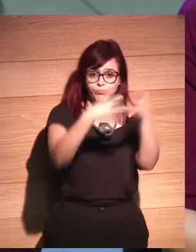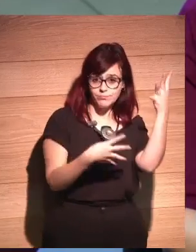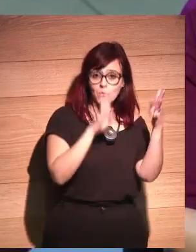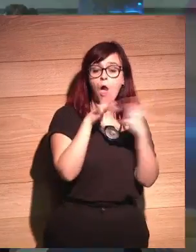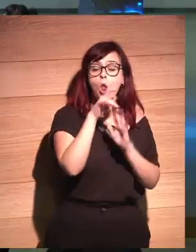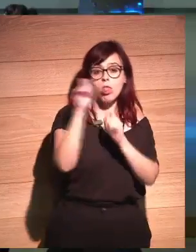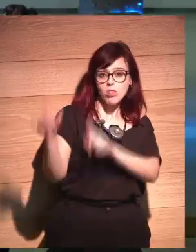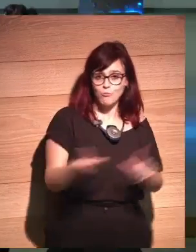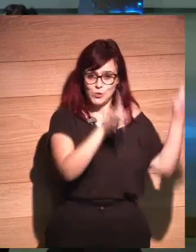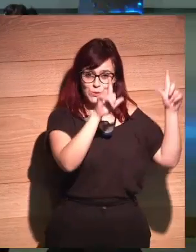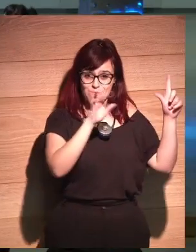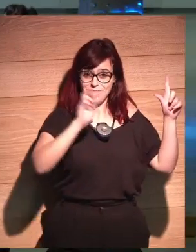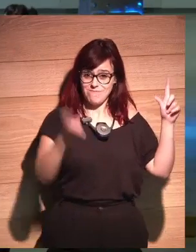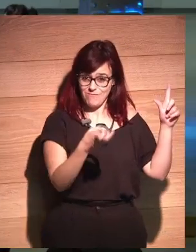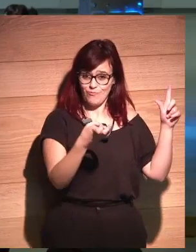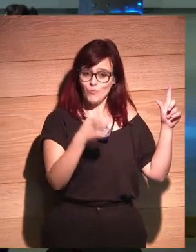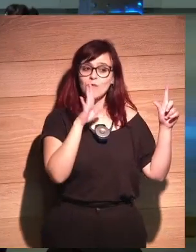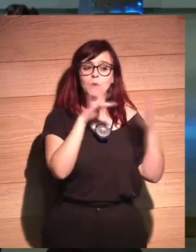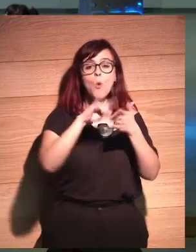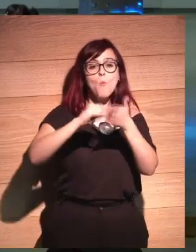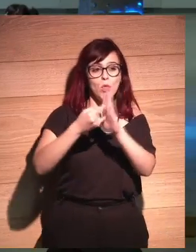the potential problems are.